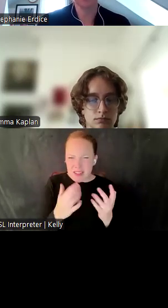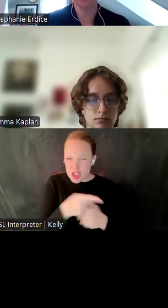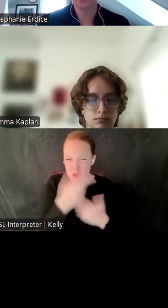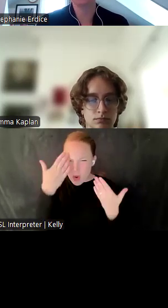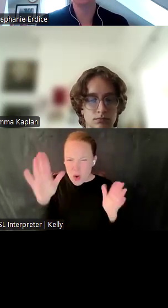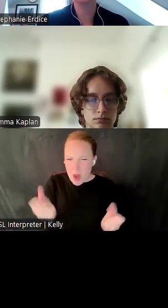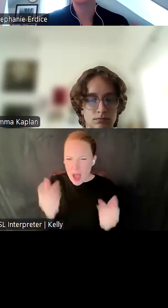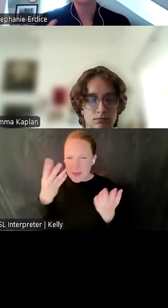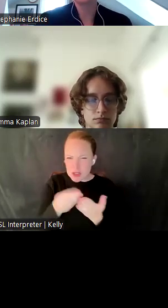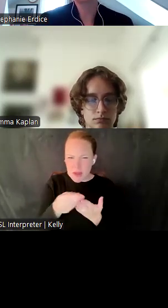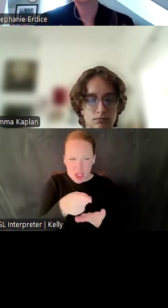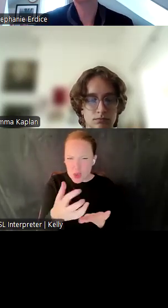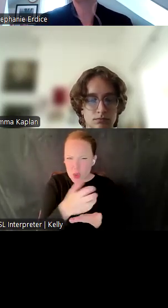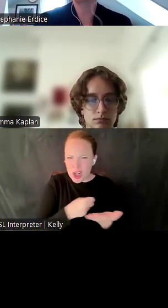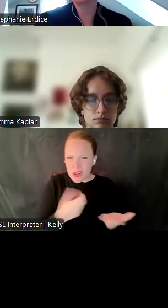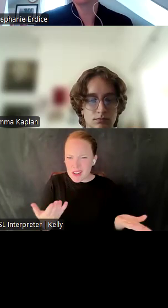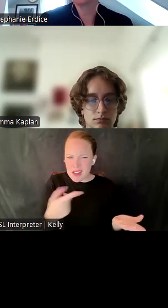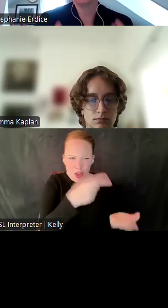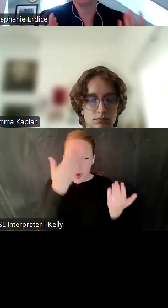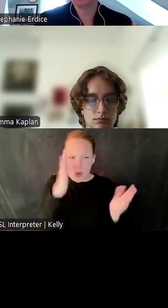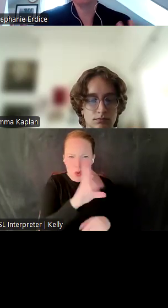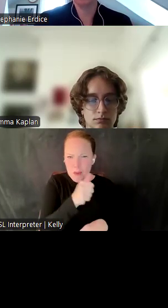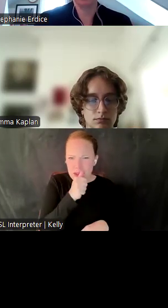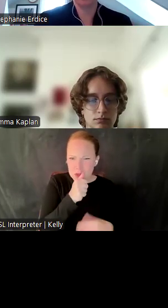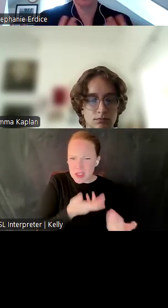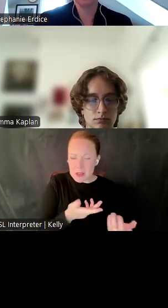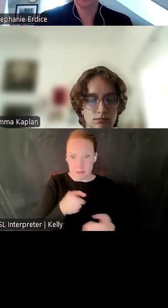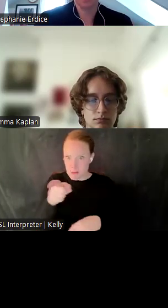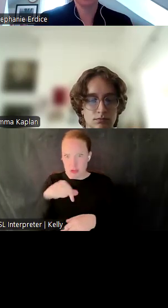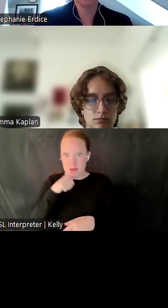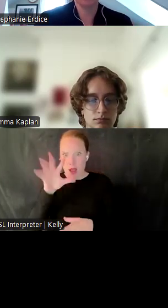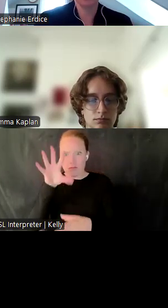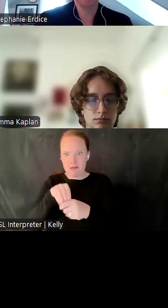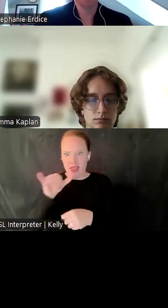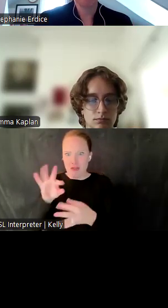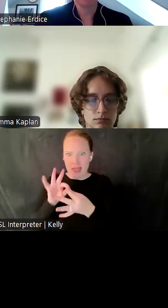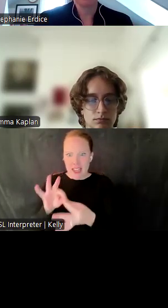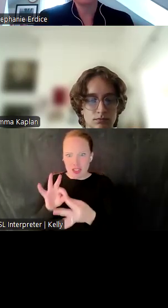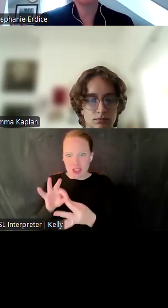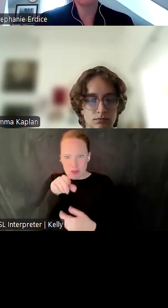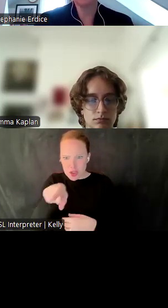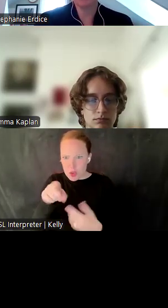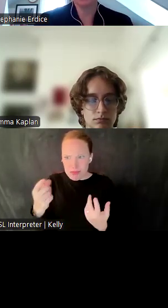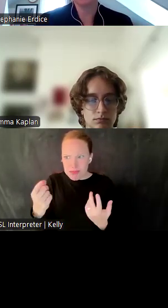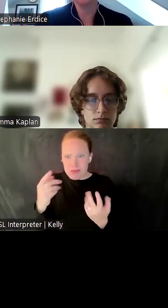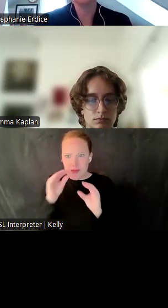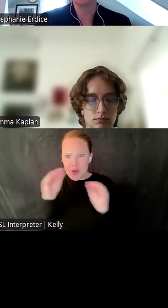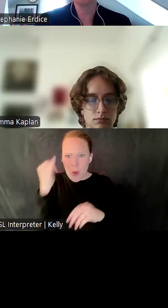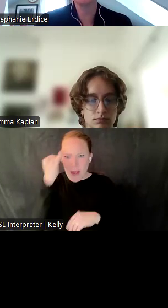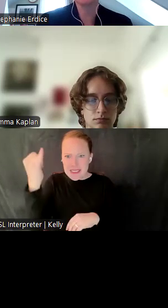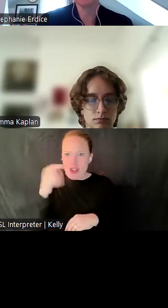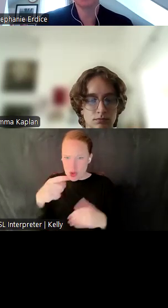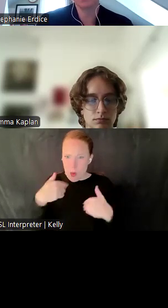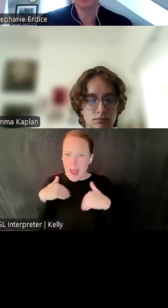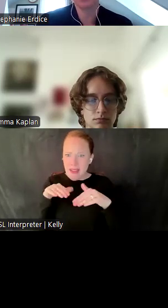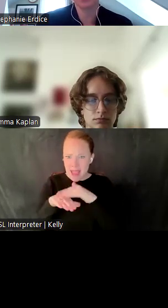you not know your passwords? You're not in an abusive relationship. So that, that's not something that you have access to, but